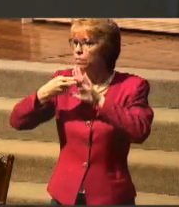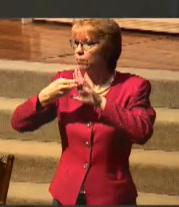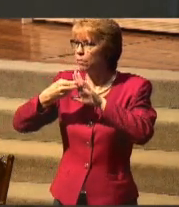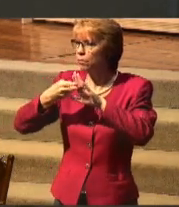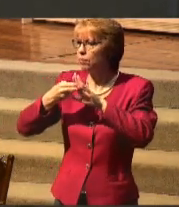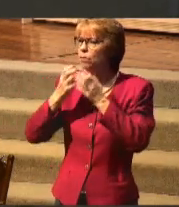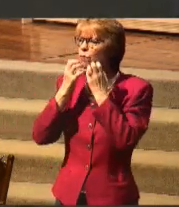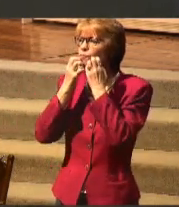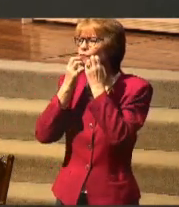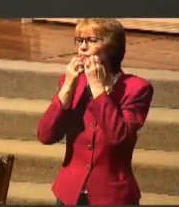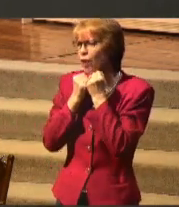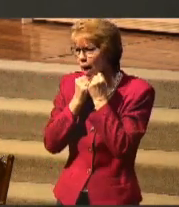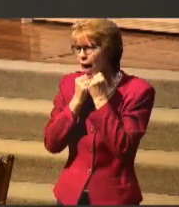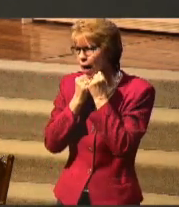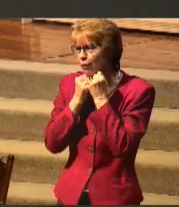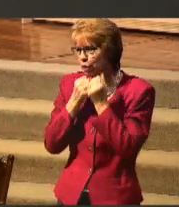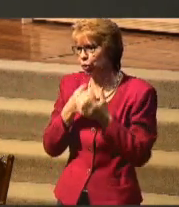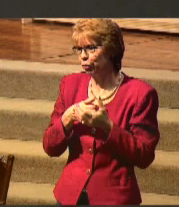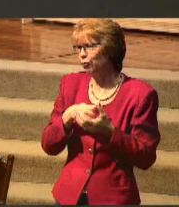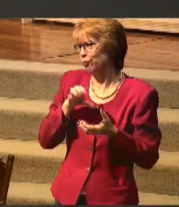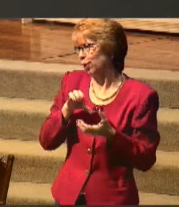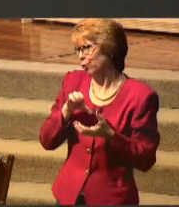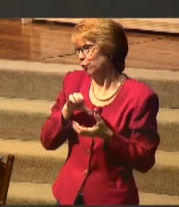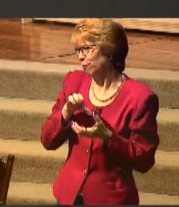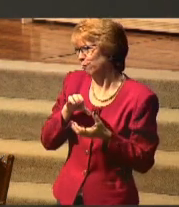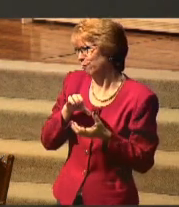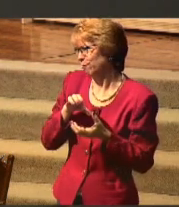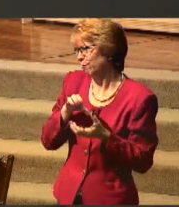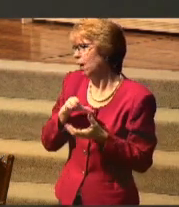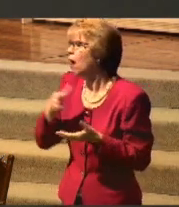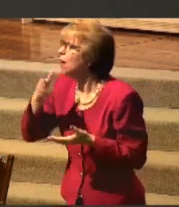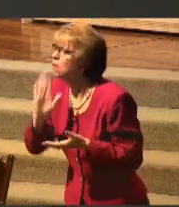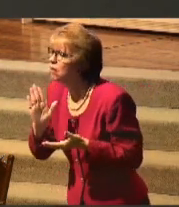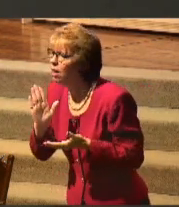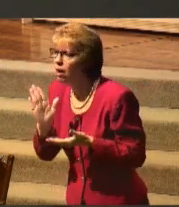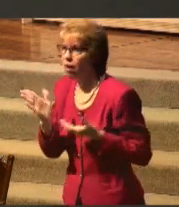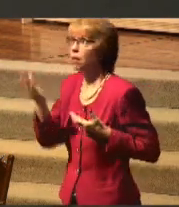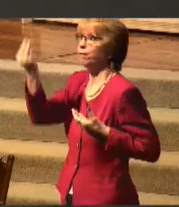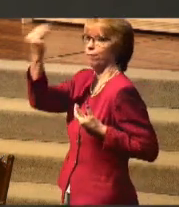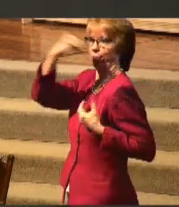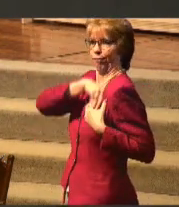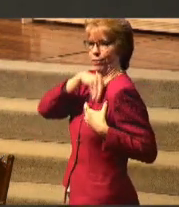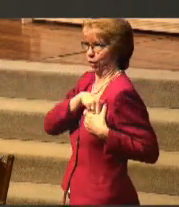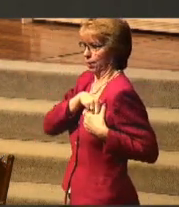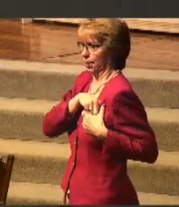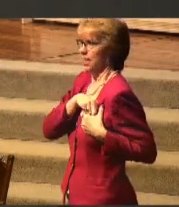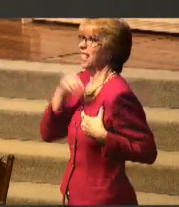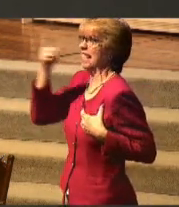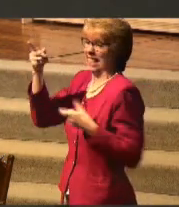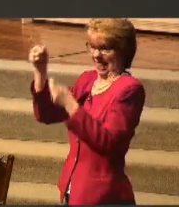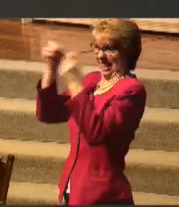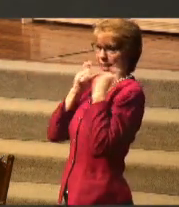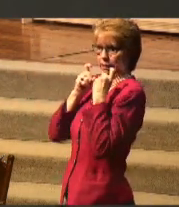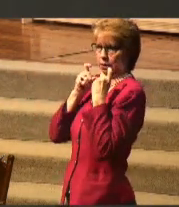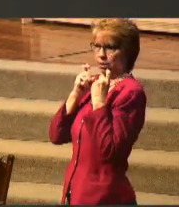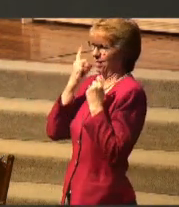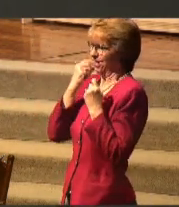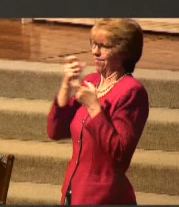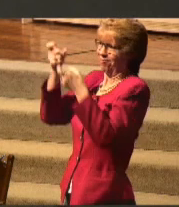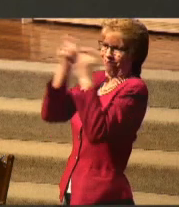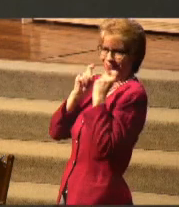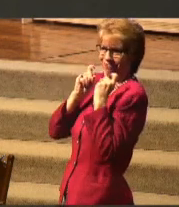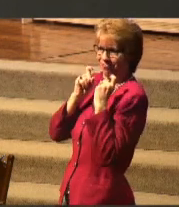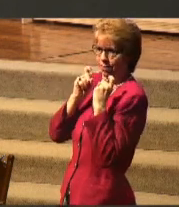Cherish the treasure. What God has put in you, what God has given to you, the gifts that God's given to you, and we'll look